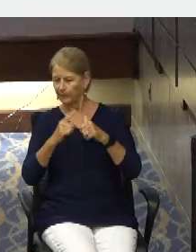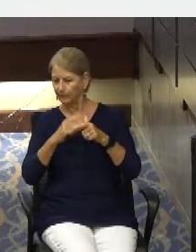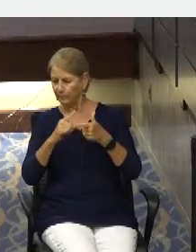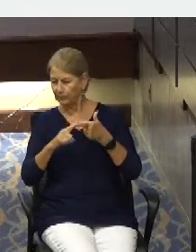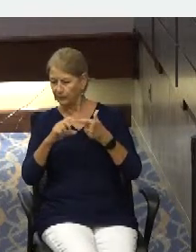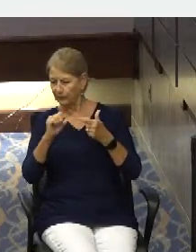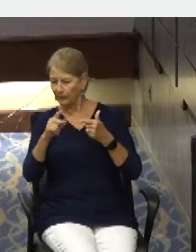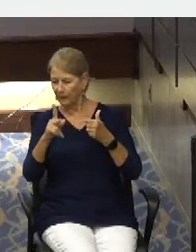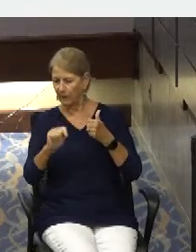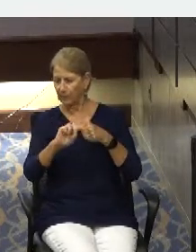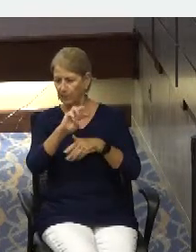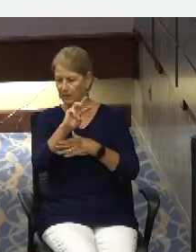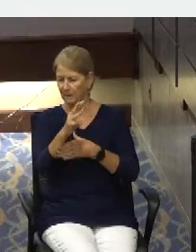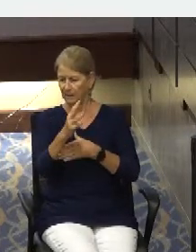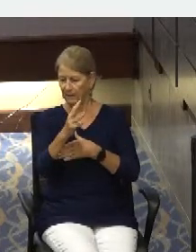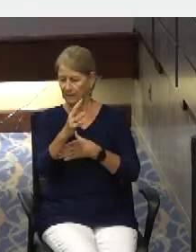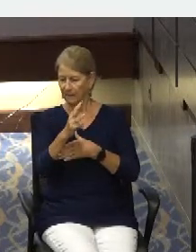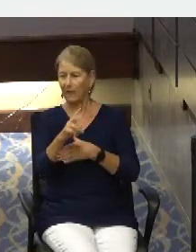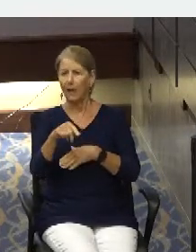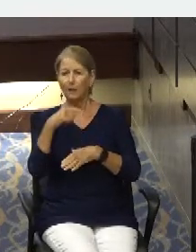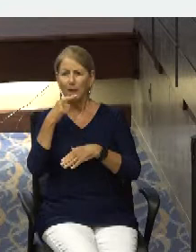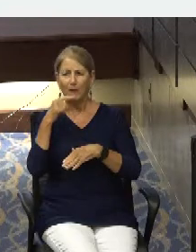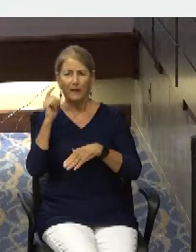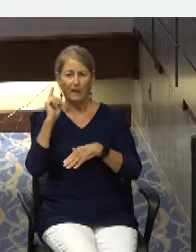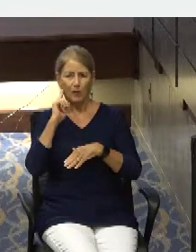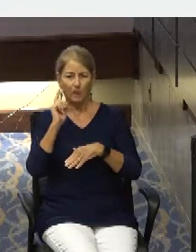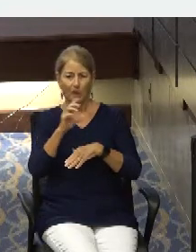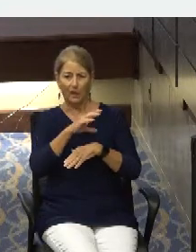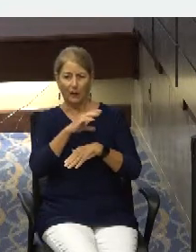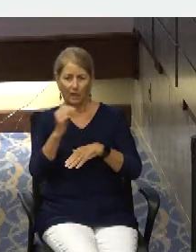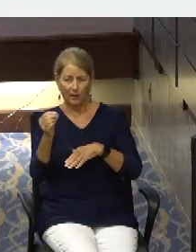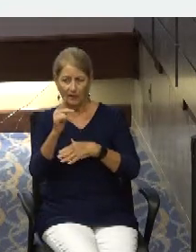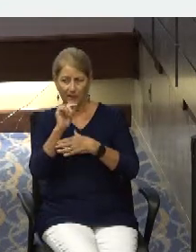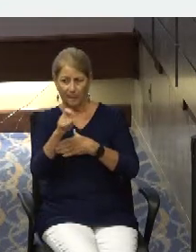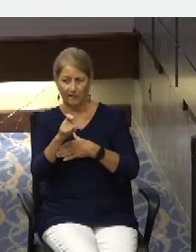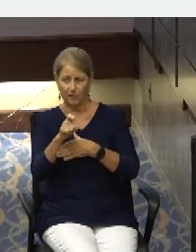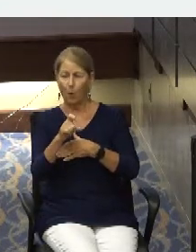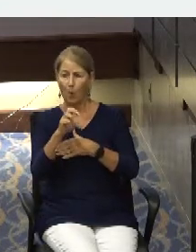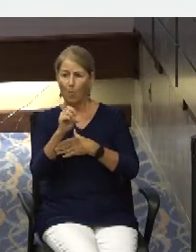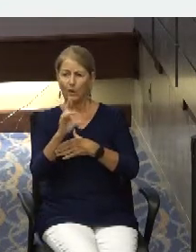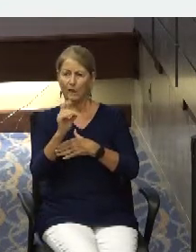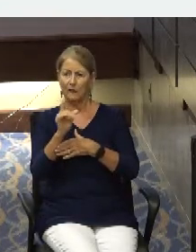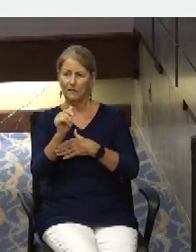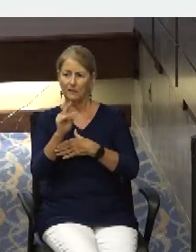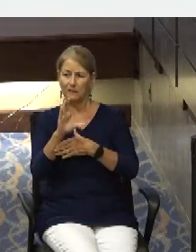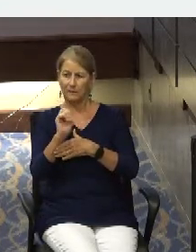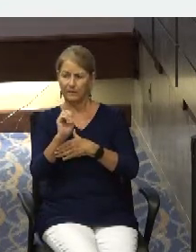September 6th is the public hearing and the first and final reading of the tax rate ordinance.